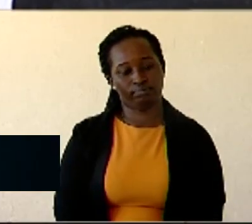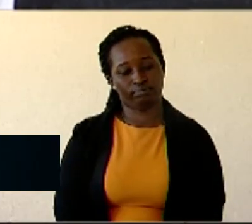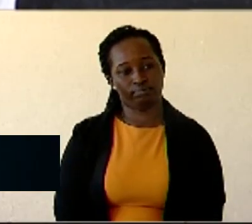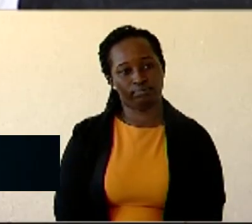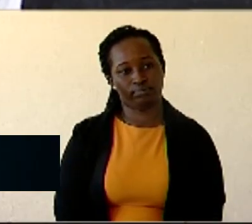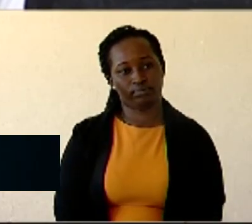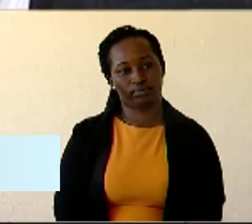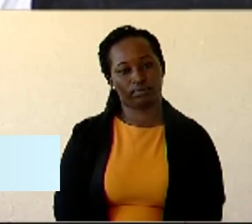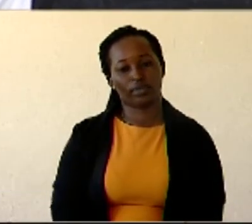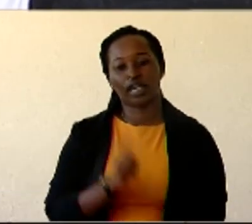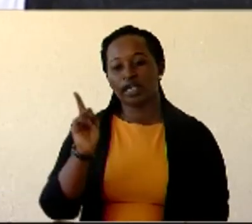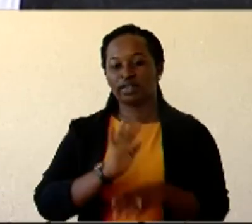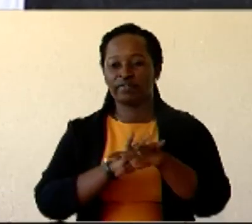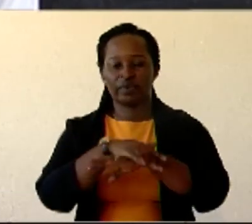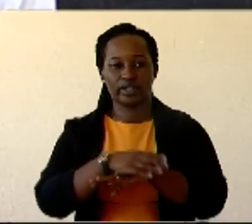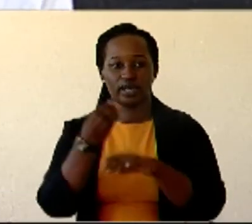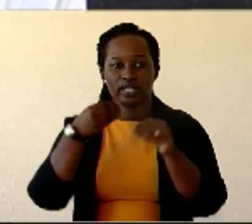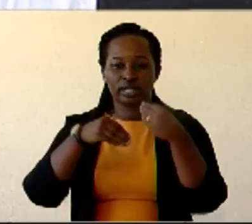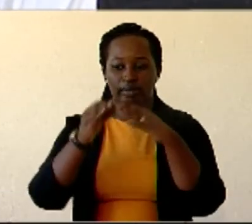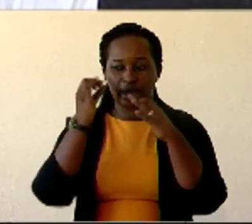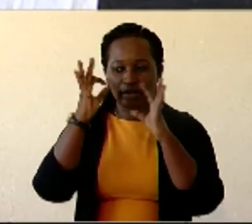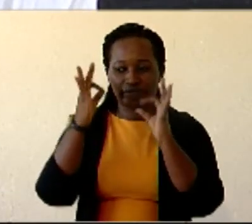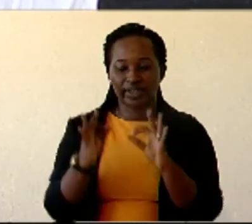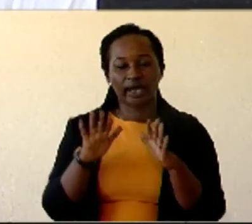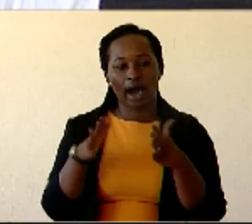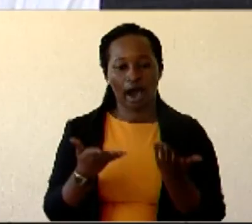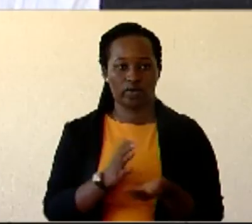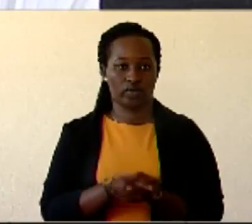How does this one influence the supply of a commodity?